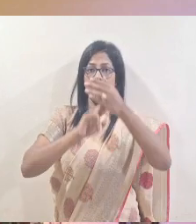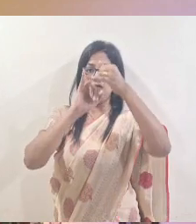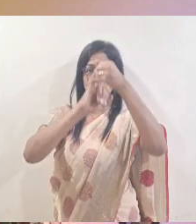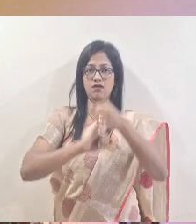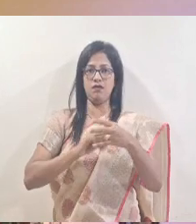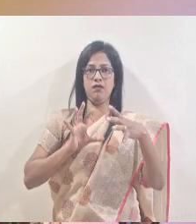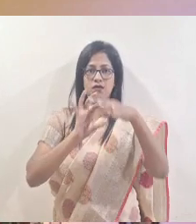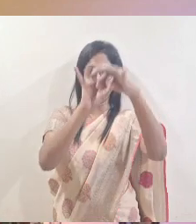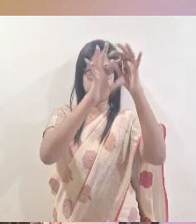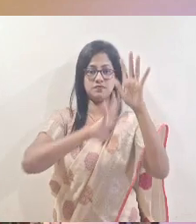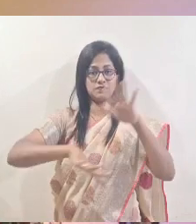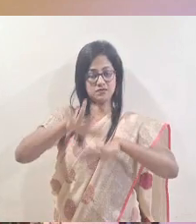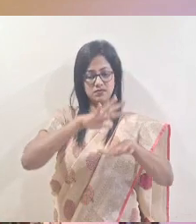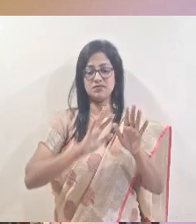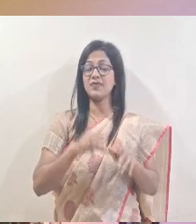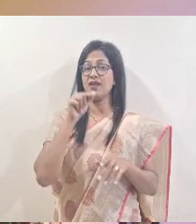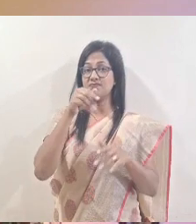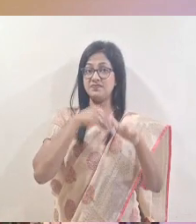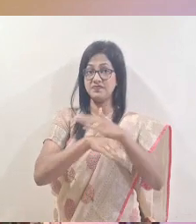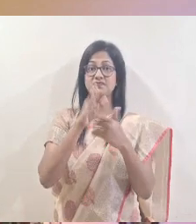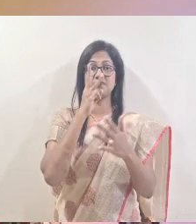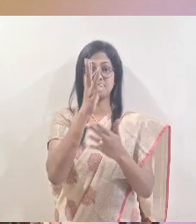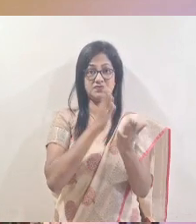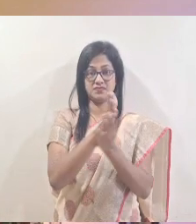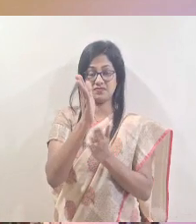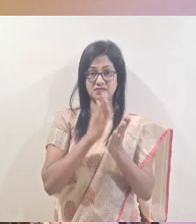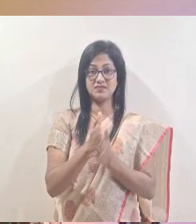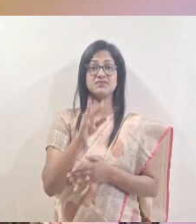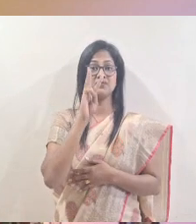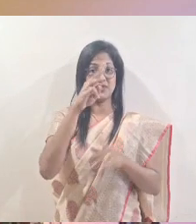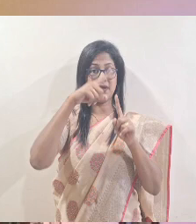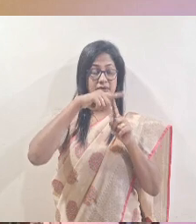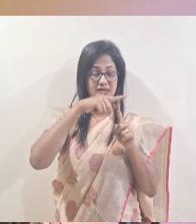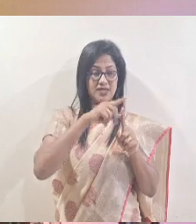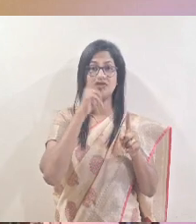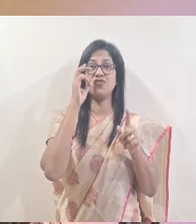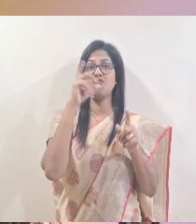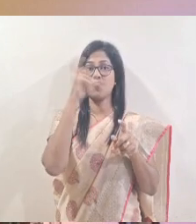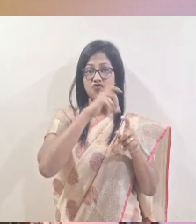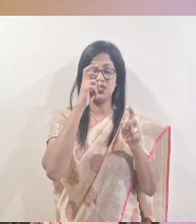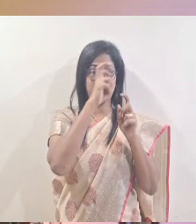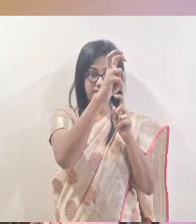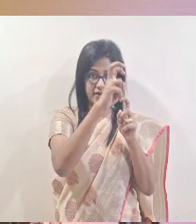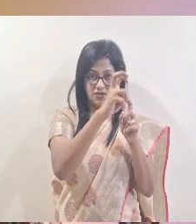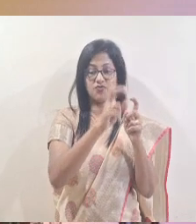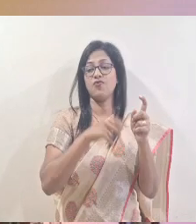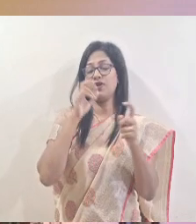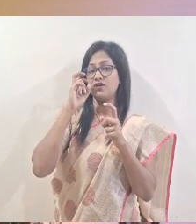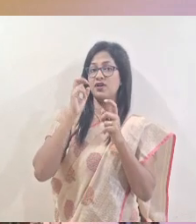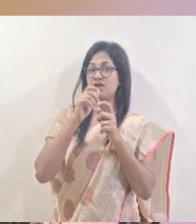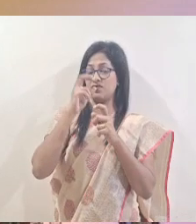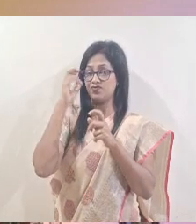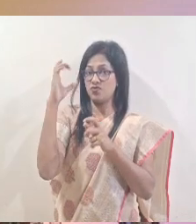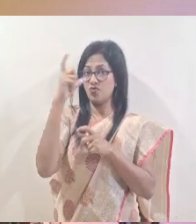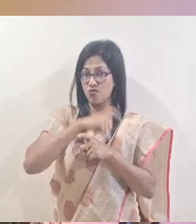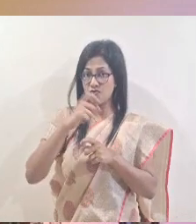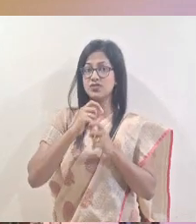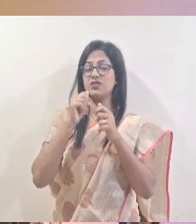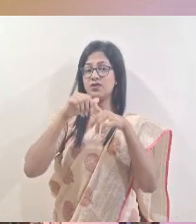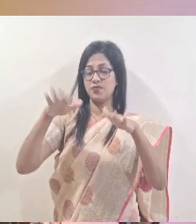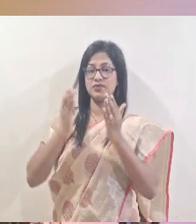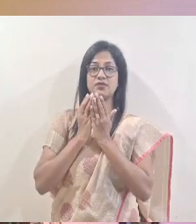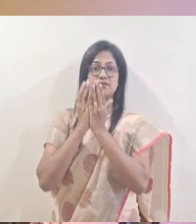state. Here there are 3 modes of transportation: bus terminal, Kochi Metro Rail, and Kochi Water Metro service.